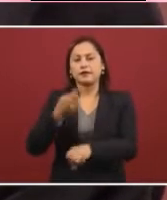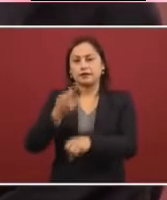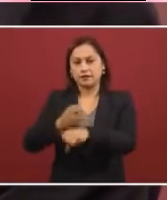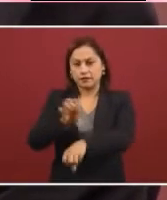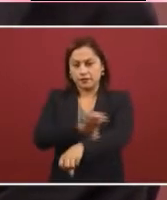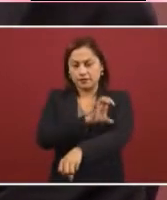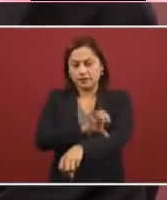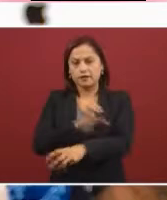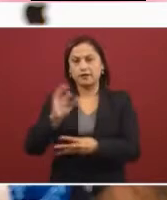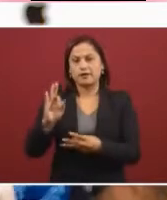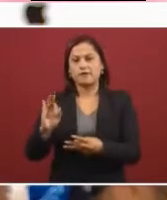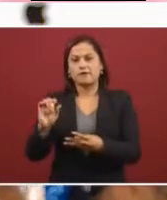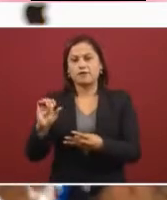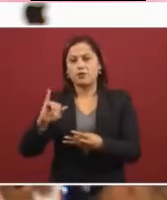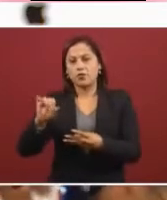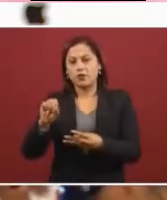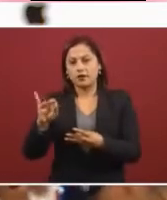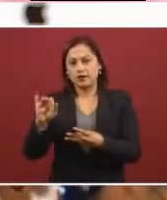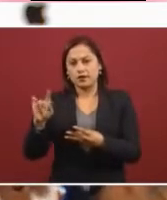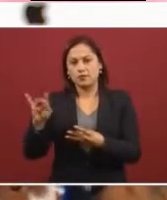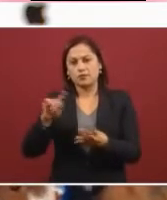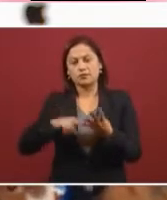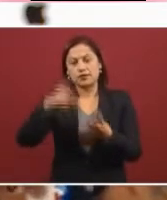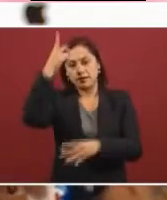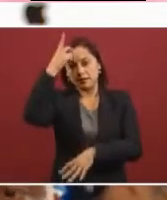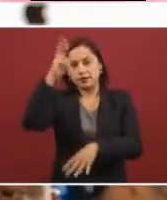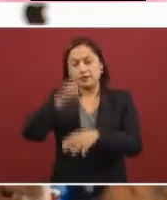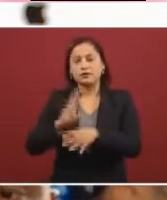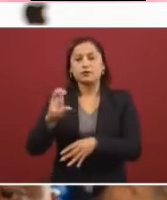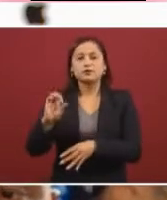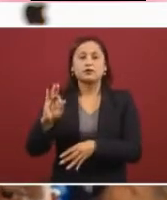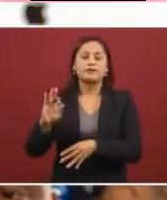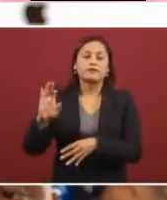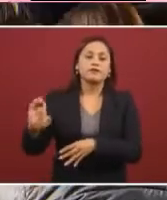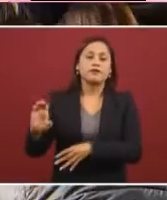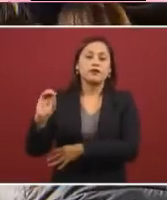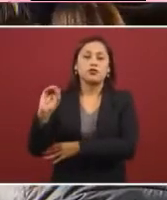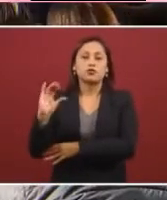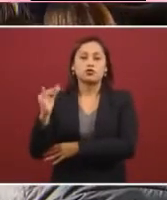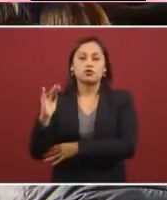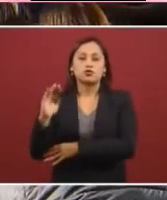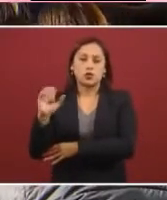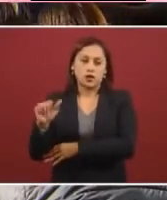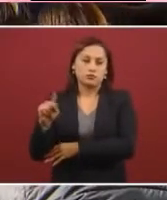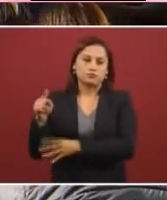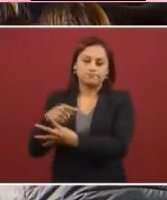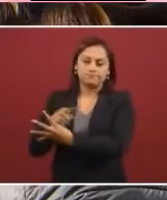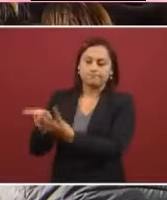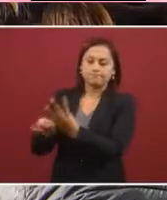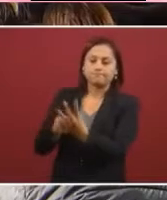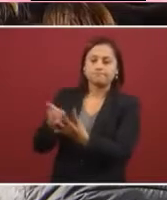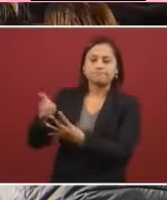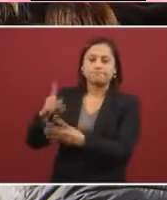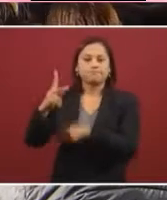Forgiveness again to Lozano, Lozoya, and 14 or 15 people.